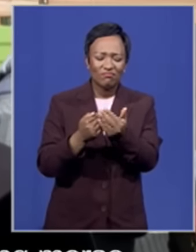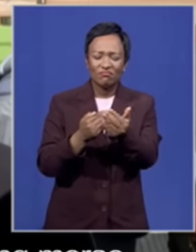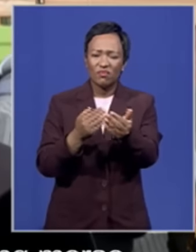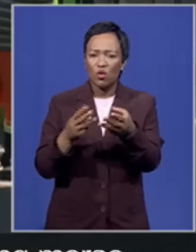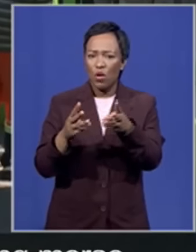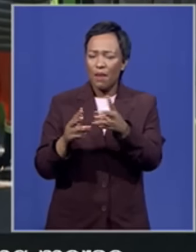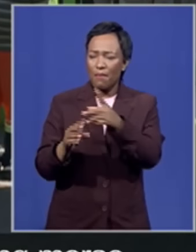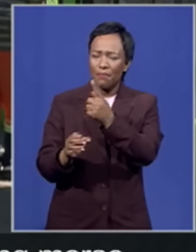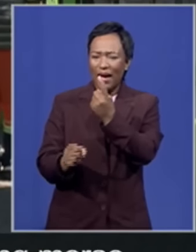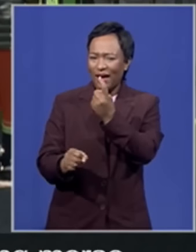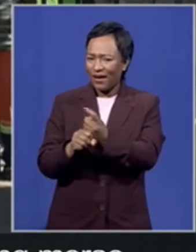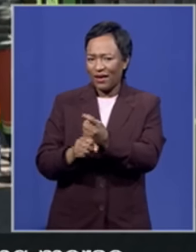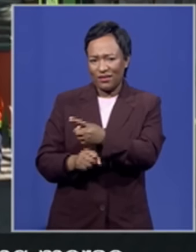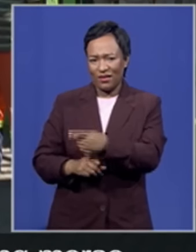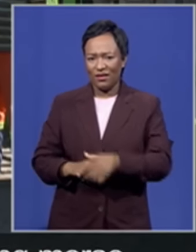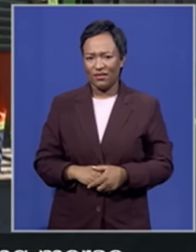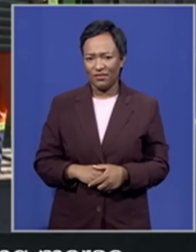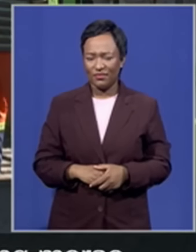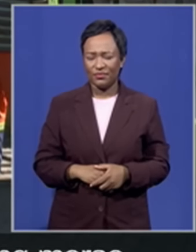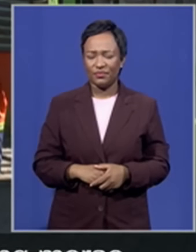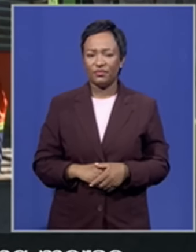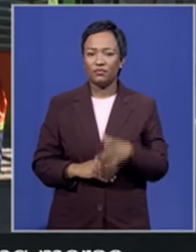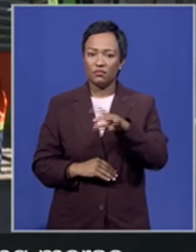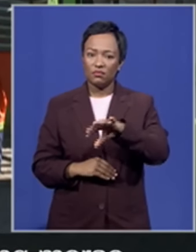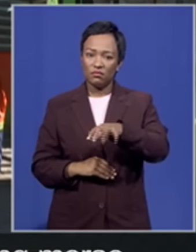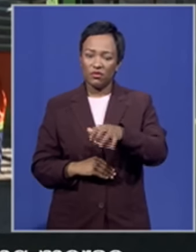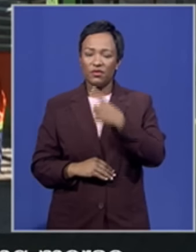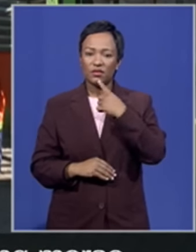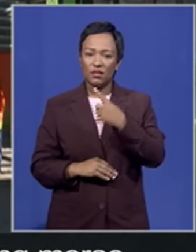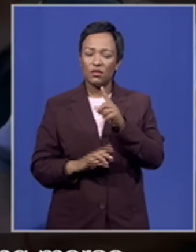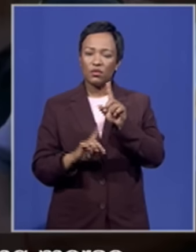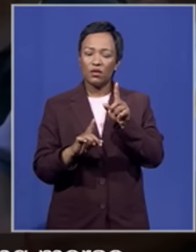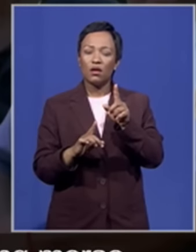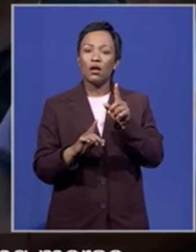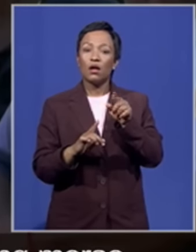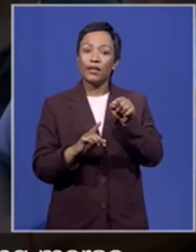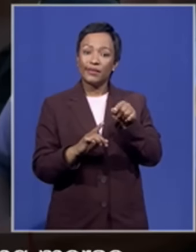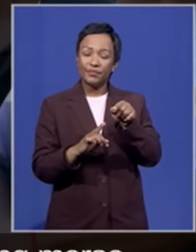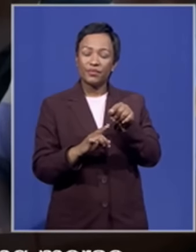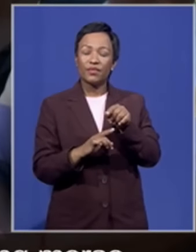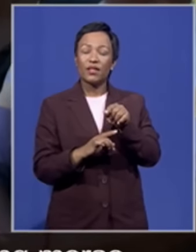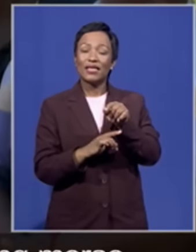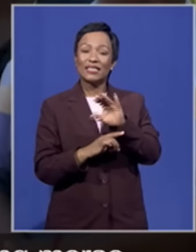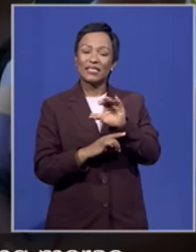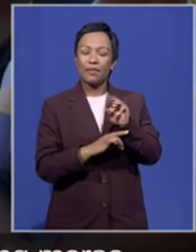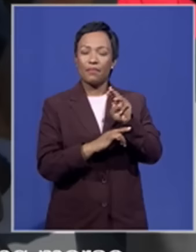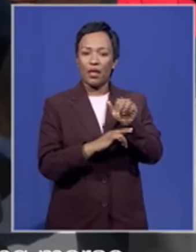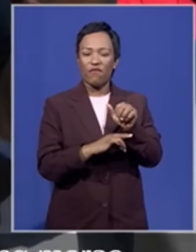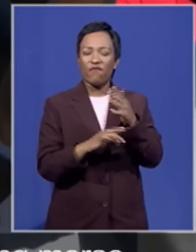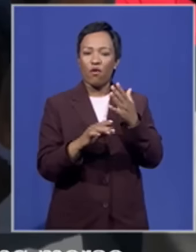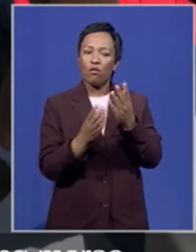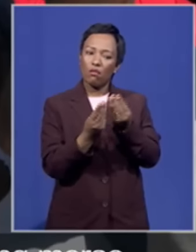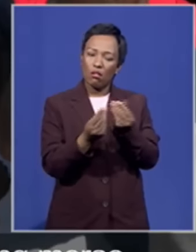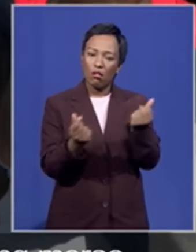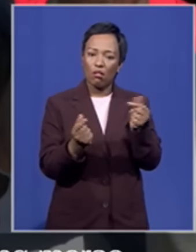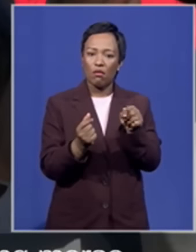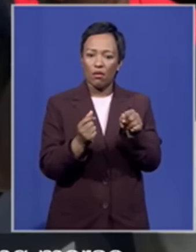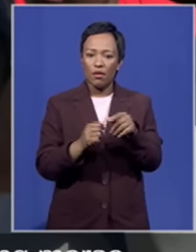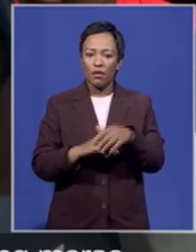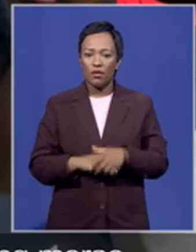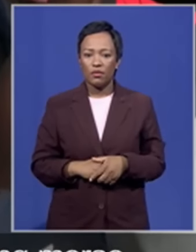tla Mokgatlo wa Nomisa mo profenseng wa re o tlile go loba kwa kgotlatshekelong ya badiri go leka go rarabolola bothata jono. This layoff